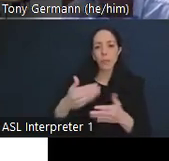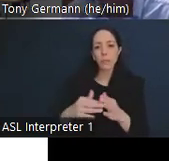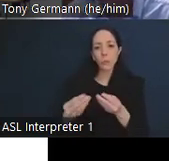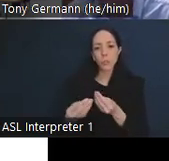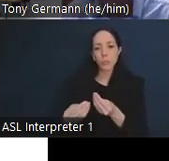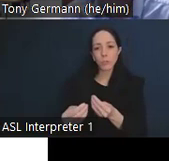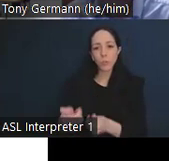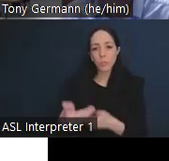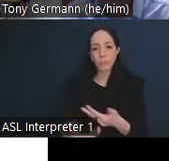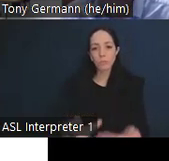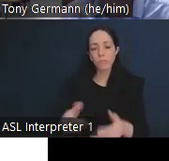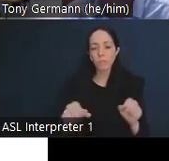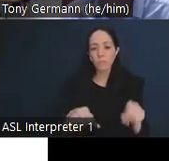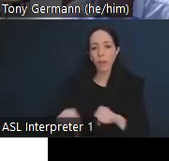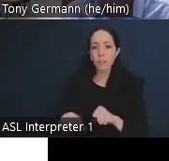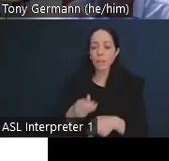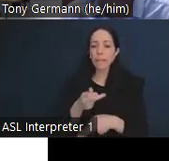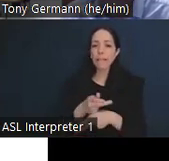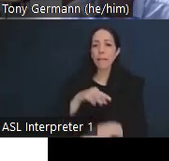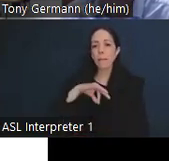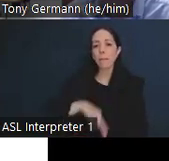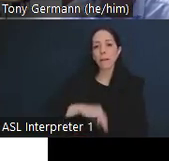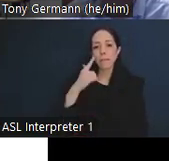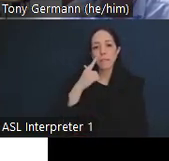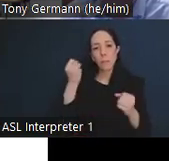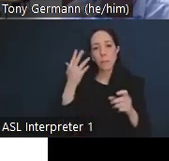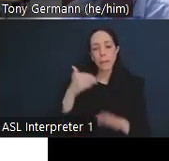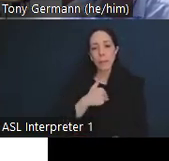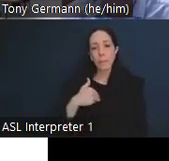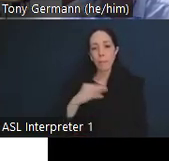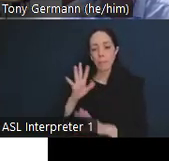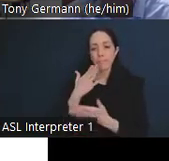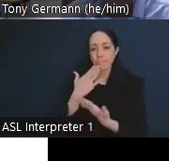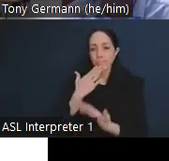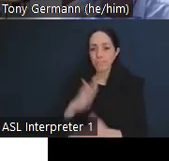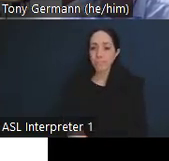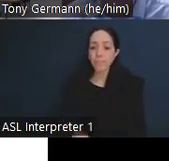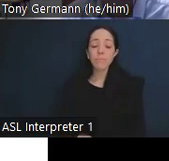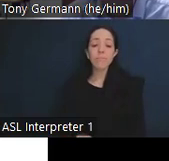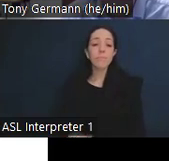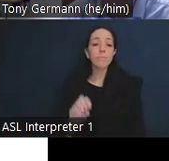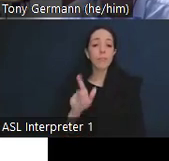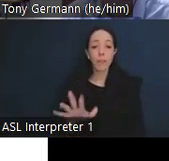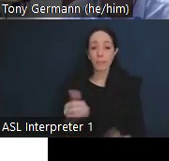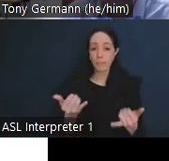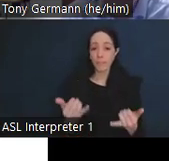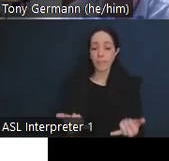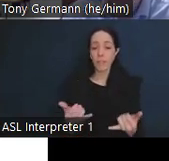keep benefits for as many members as possible. Well, if there aren't any additional